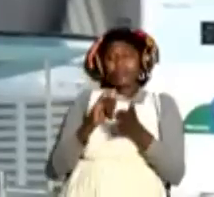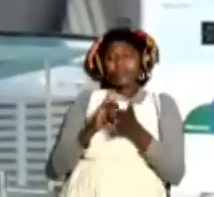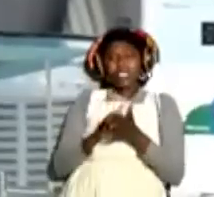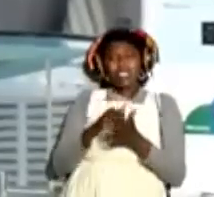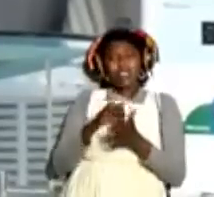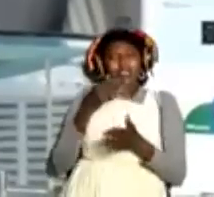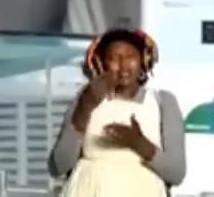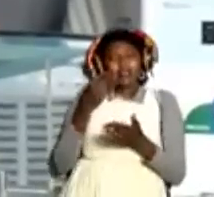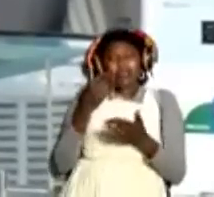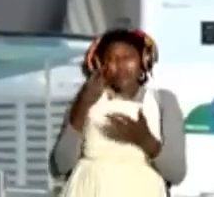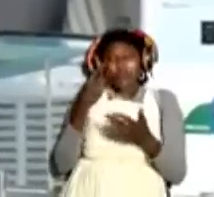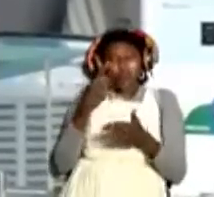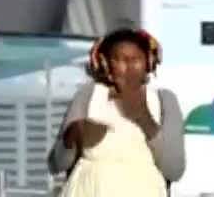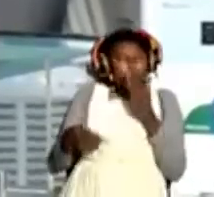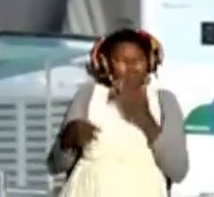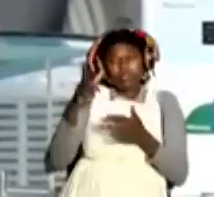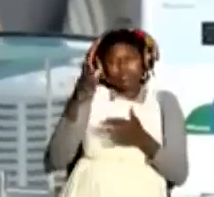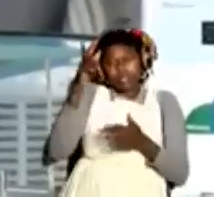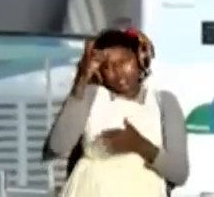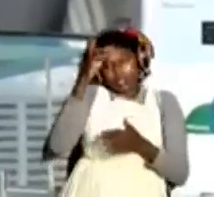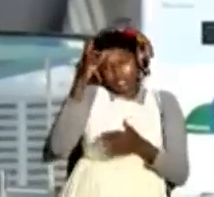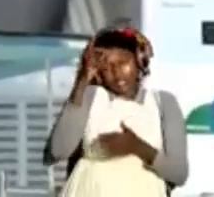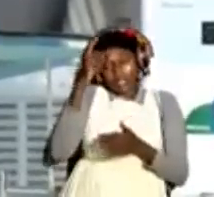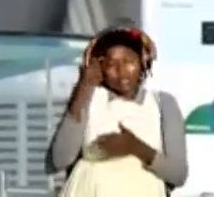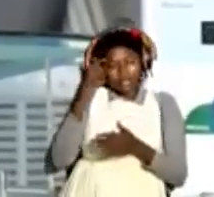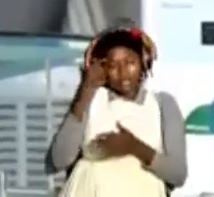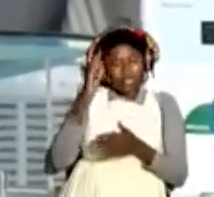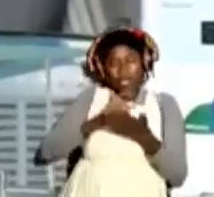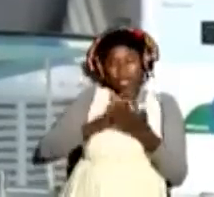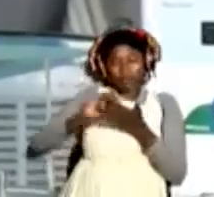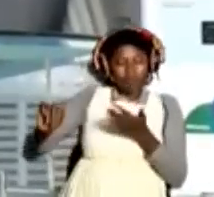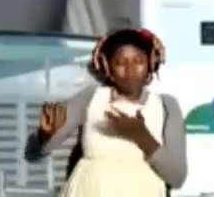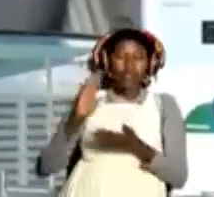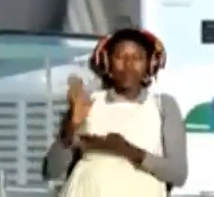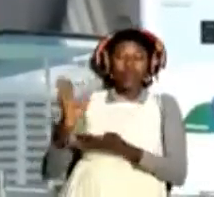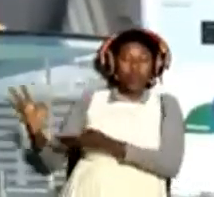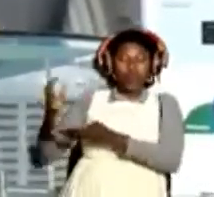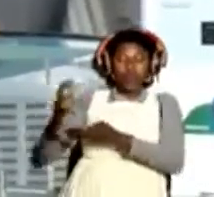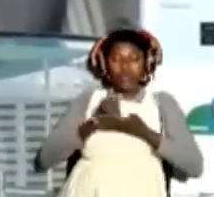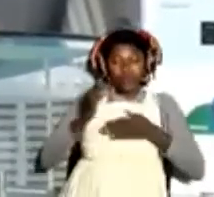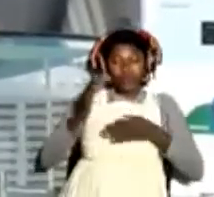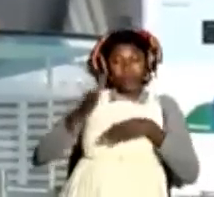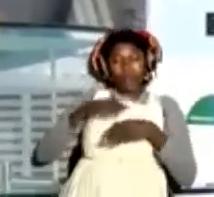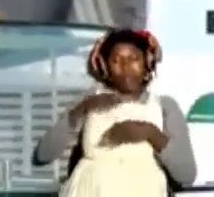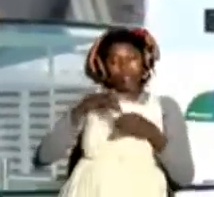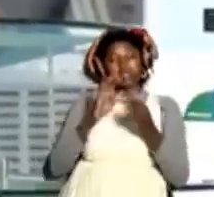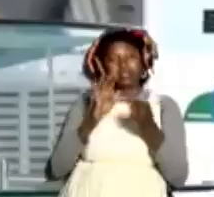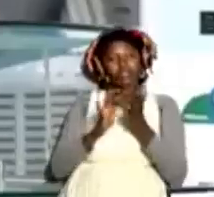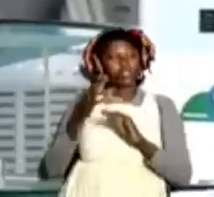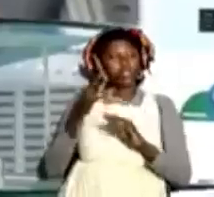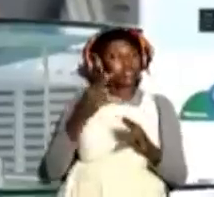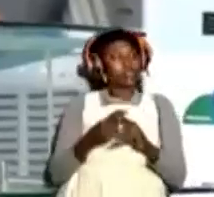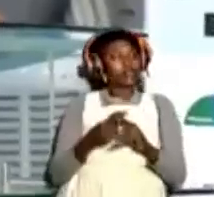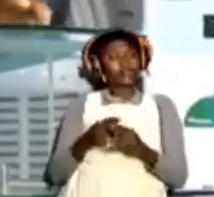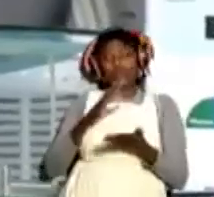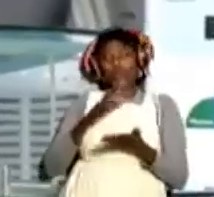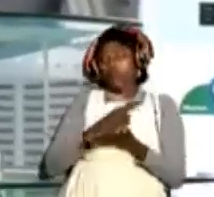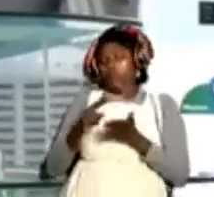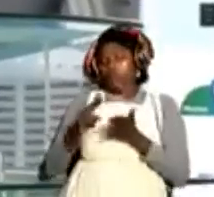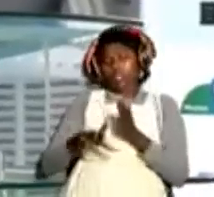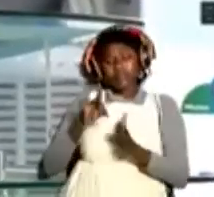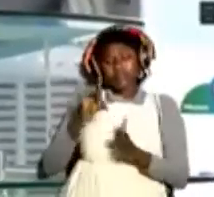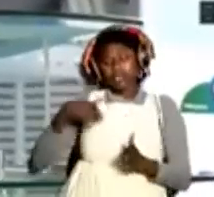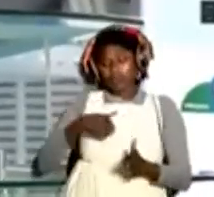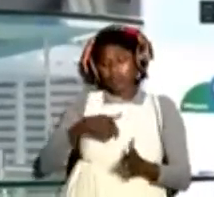he has scattered and taken away, we shall recover them in the name of Jesus Christ. Holy Spirit,